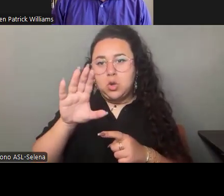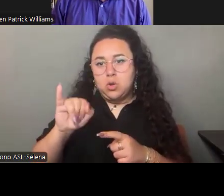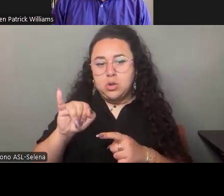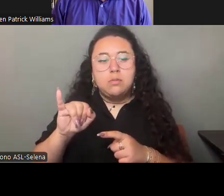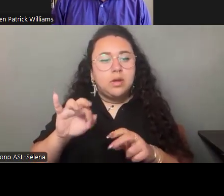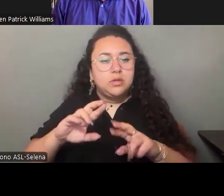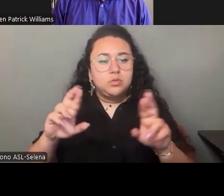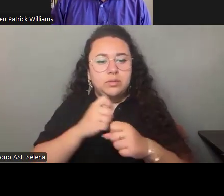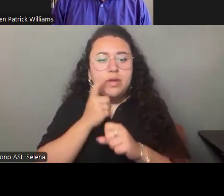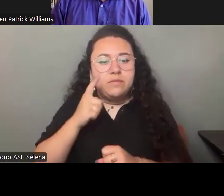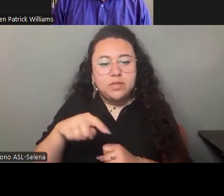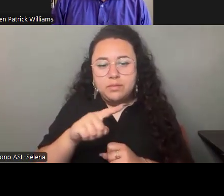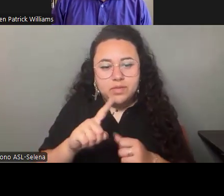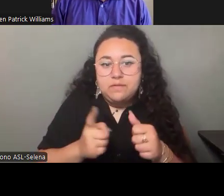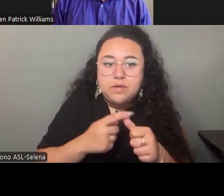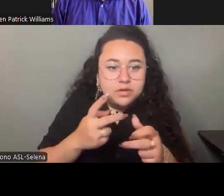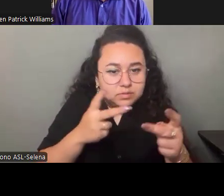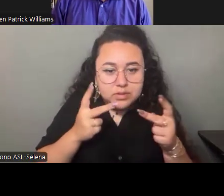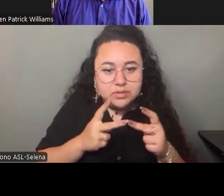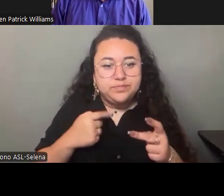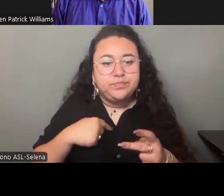this term planned